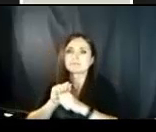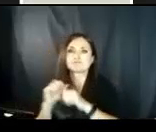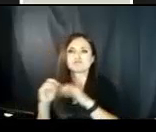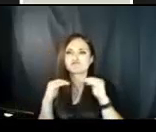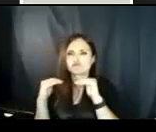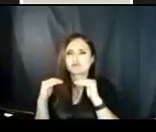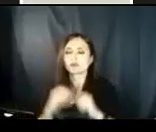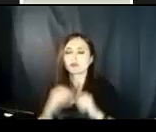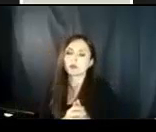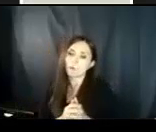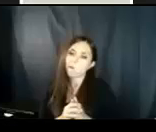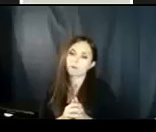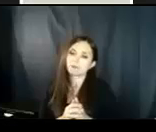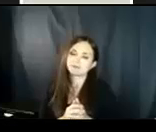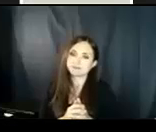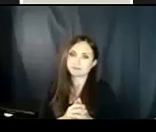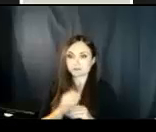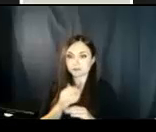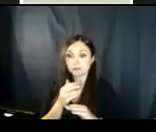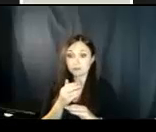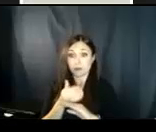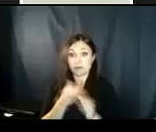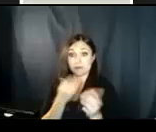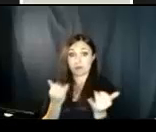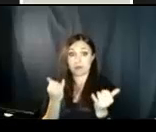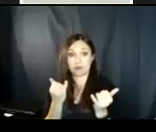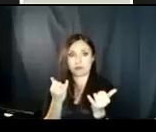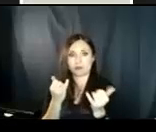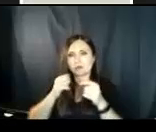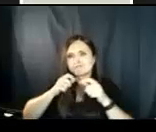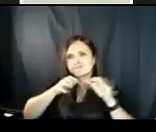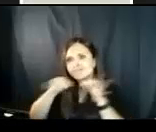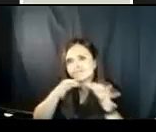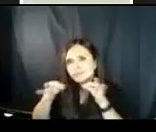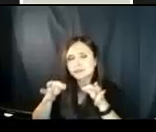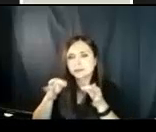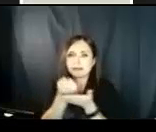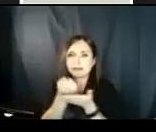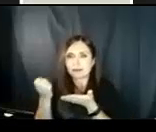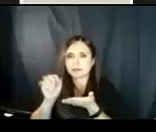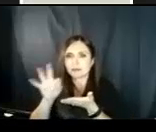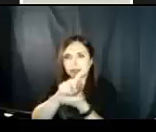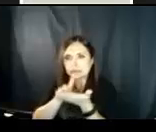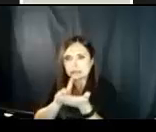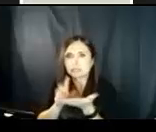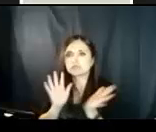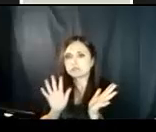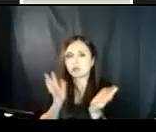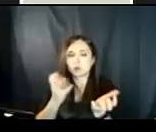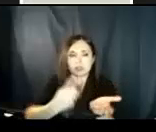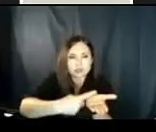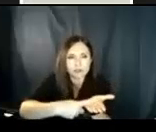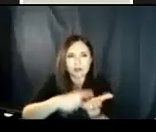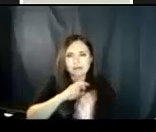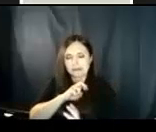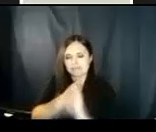I wanted to start getting to, before I go into my elements of design that I wanted to show you, I wanted to talk about engagement because